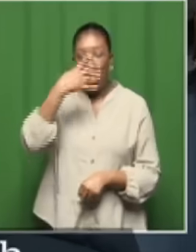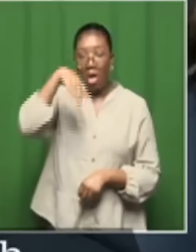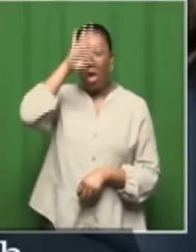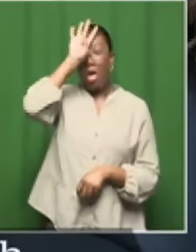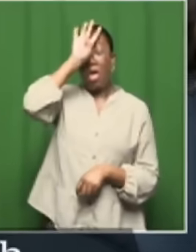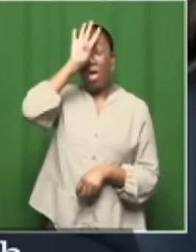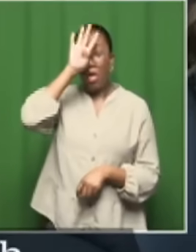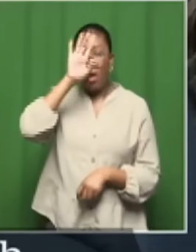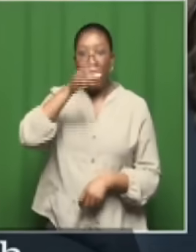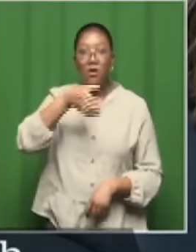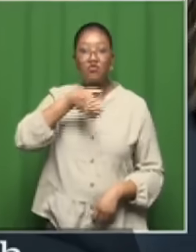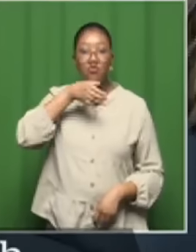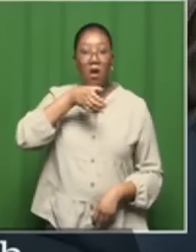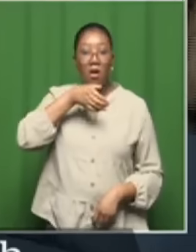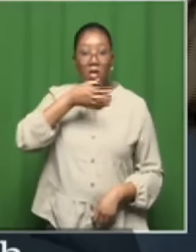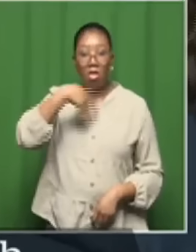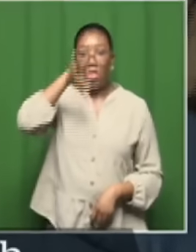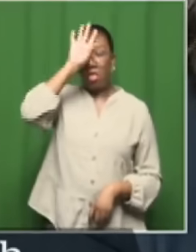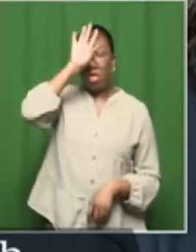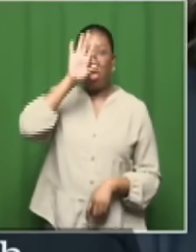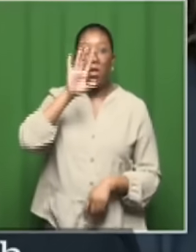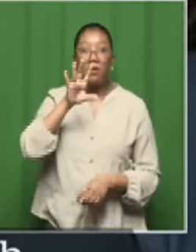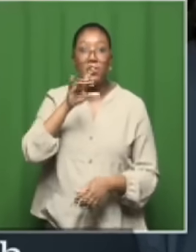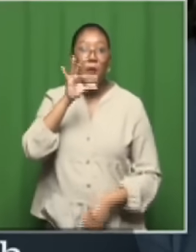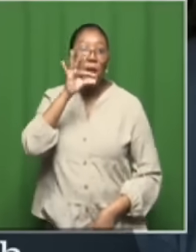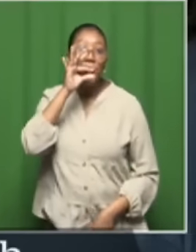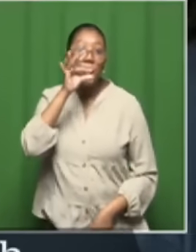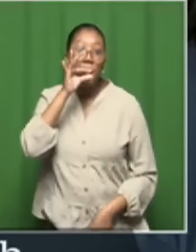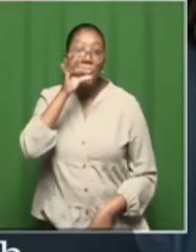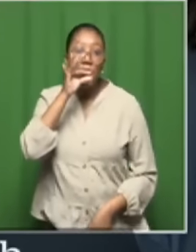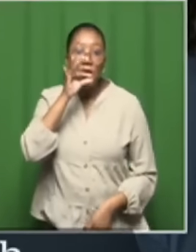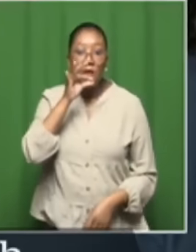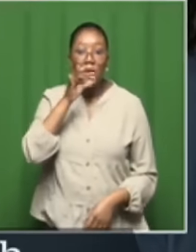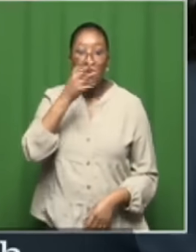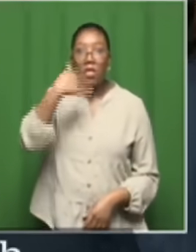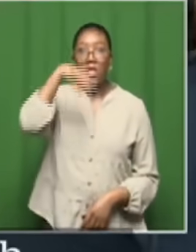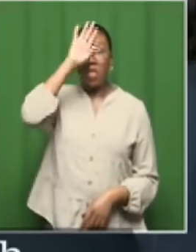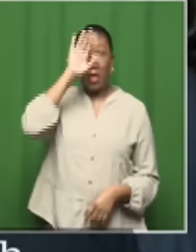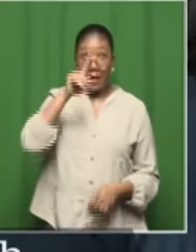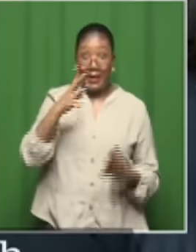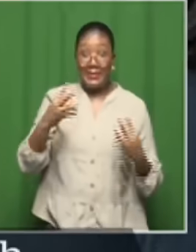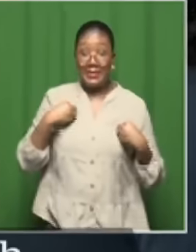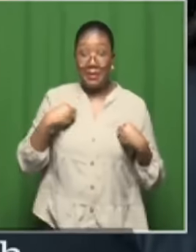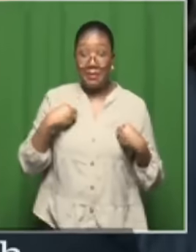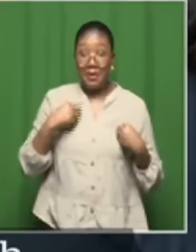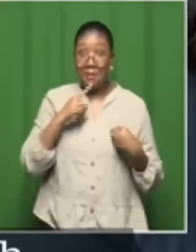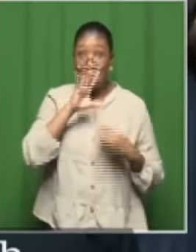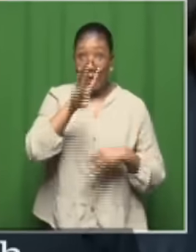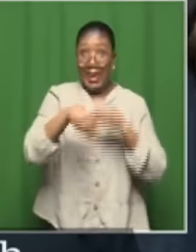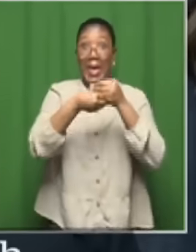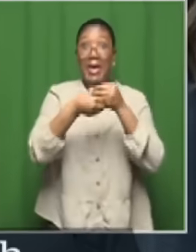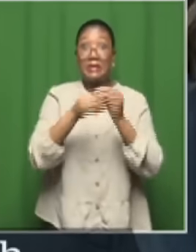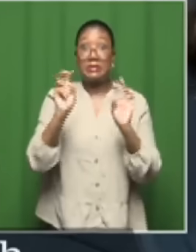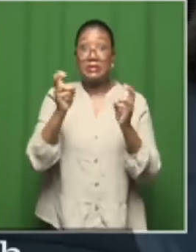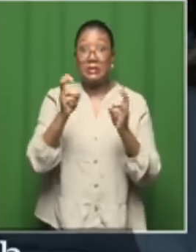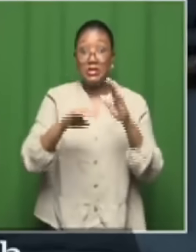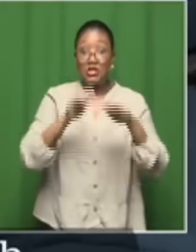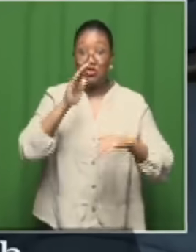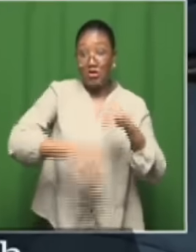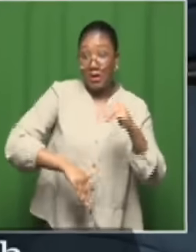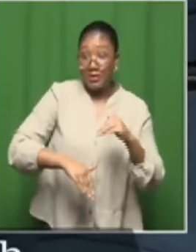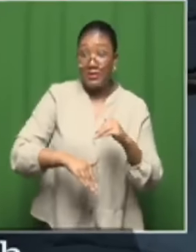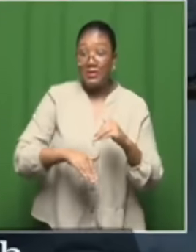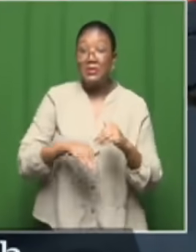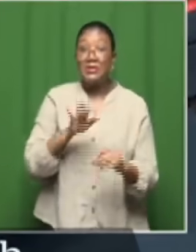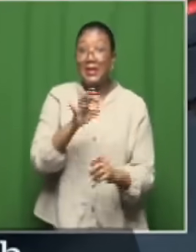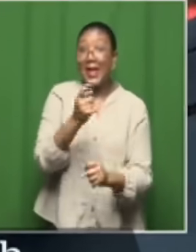on him and also drunk, and he admitted to having a few drinks. So are these additional charges that will be added here? That's correct. We are